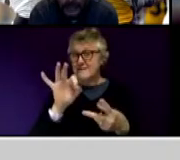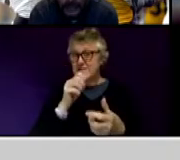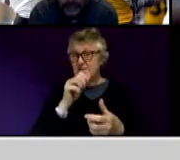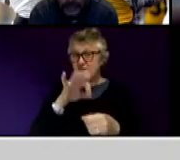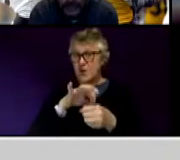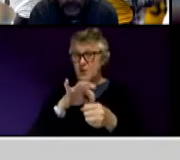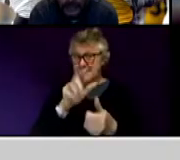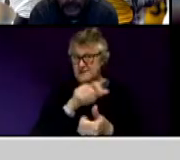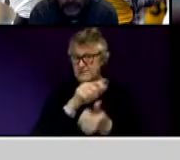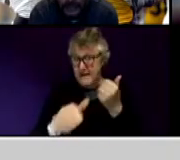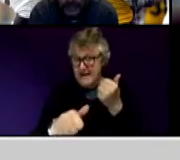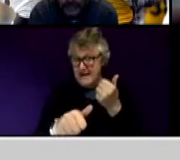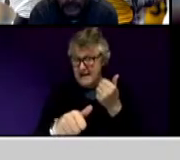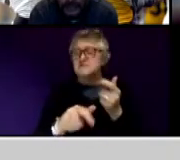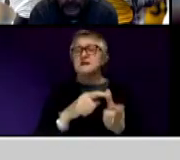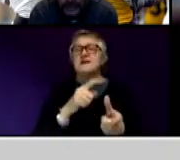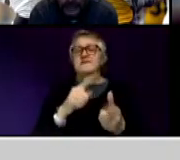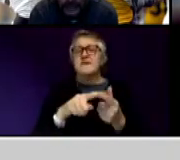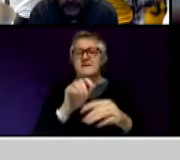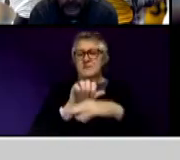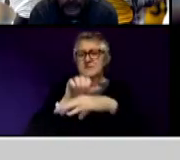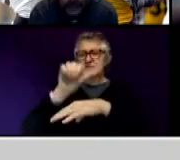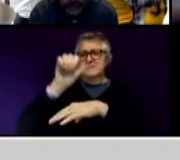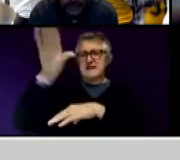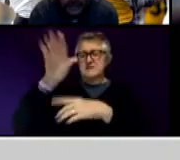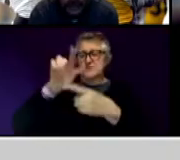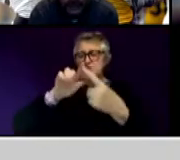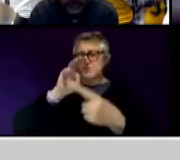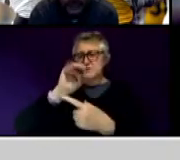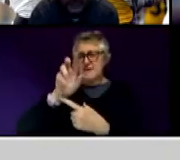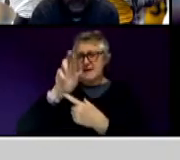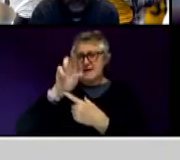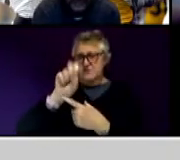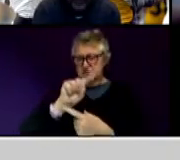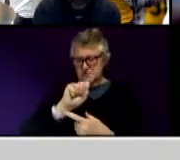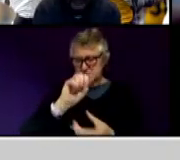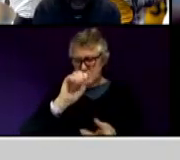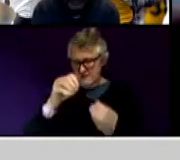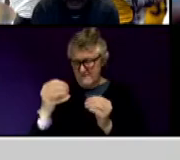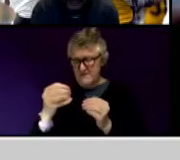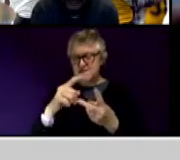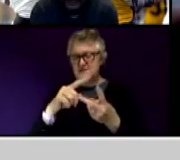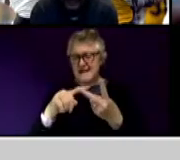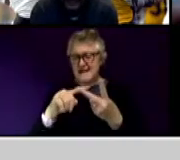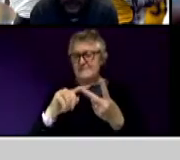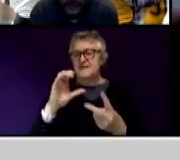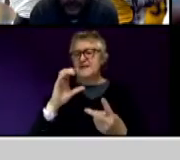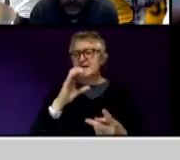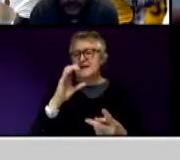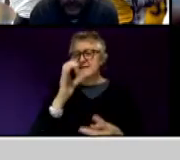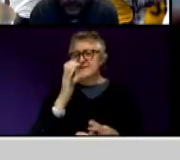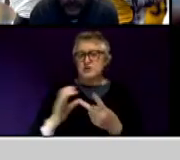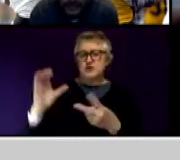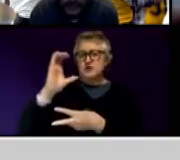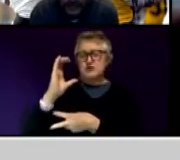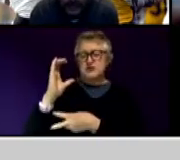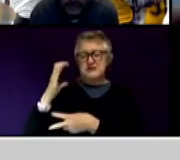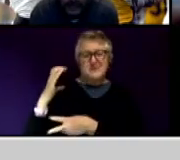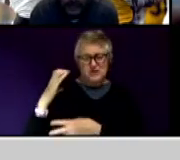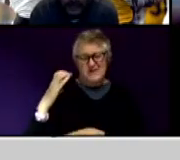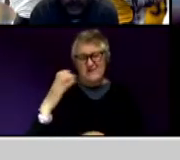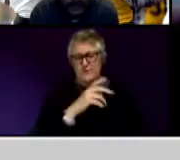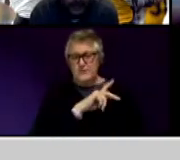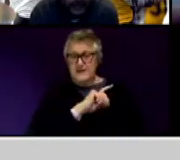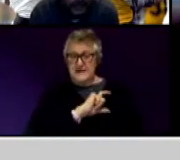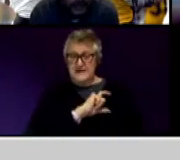sent to the mayor's office as well as the chief of police office. So you can have a vote. If that's helpful for